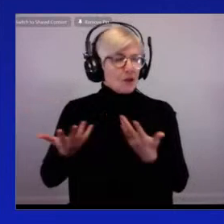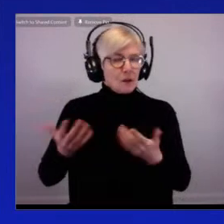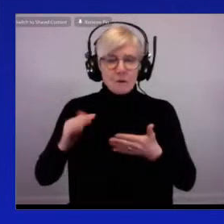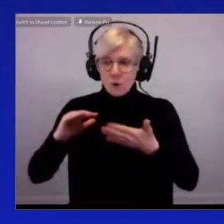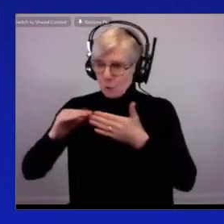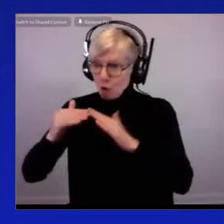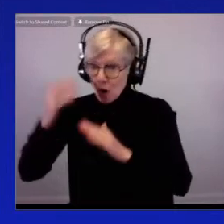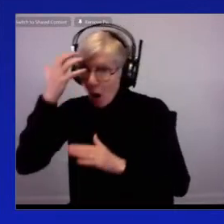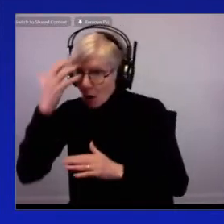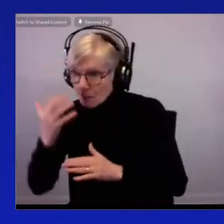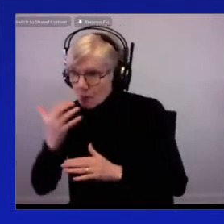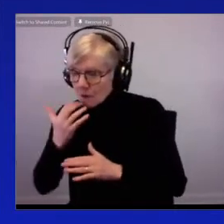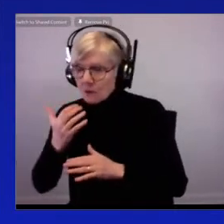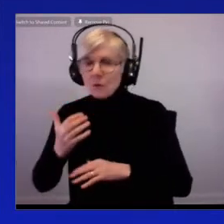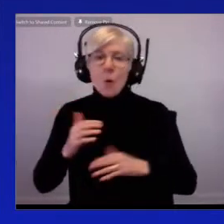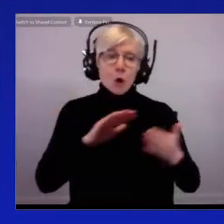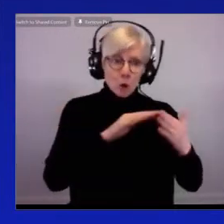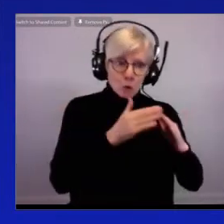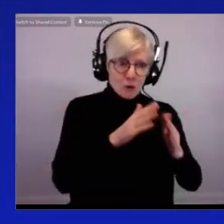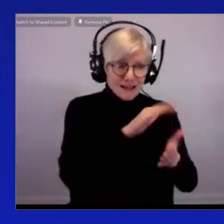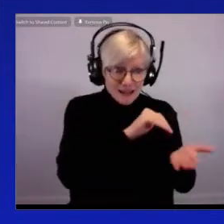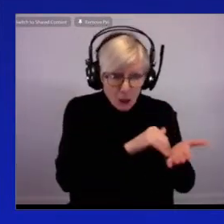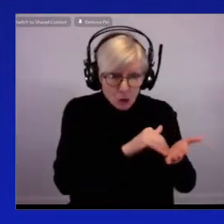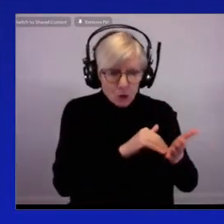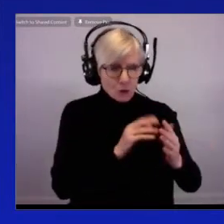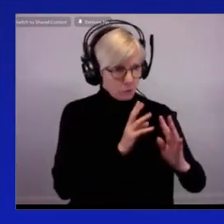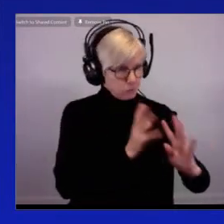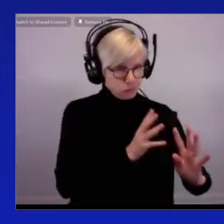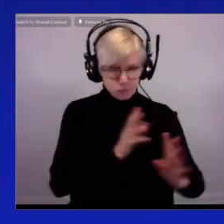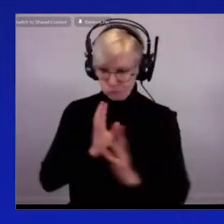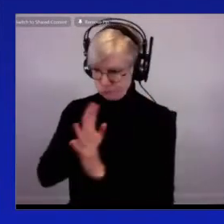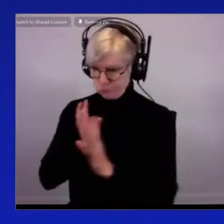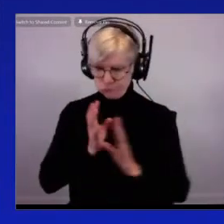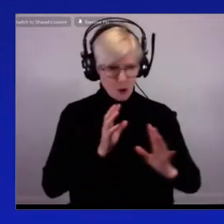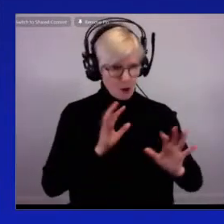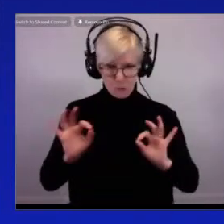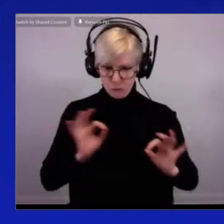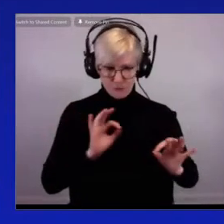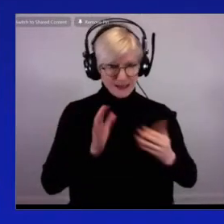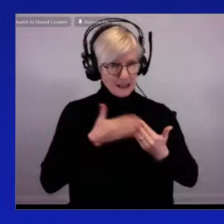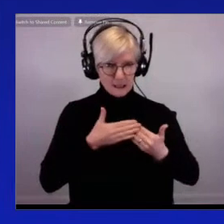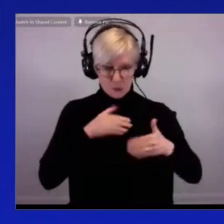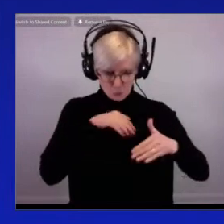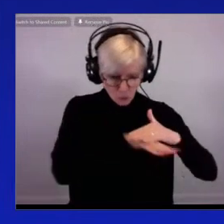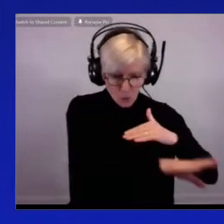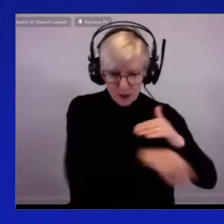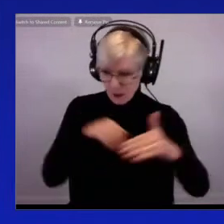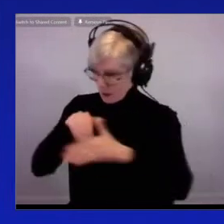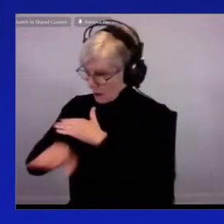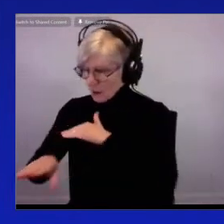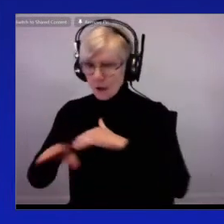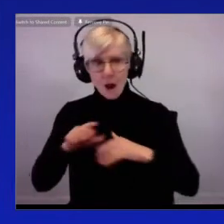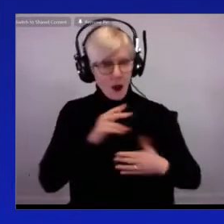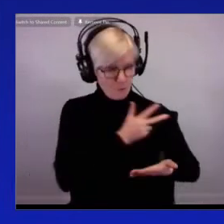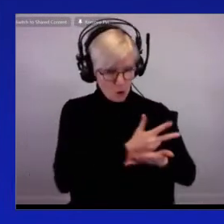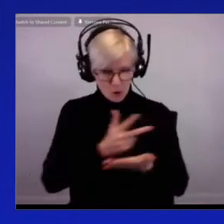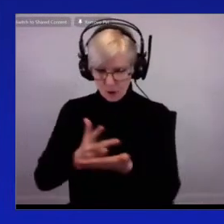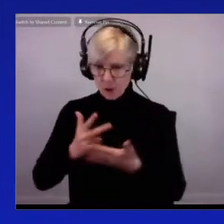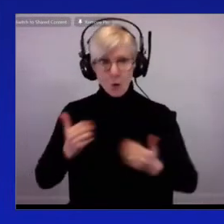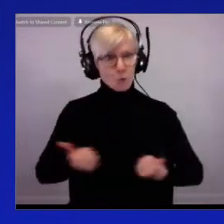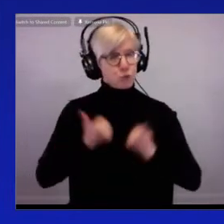and hospital clinics, to ensure a good flow of people and to make sure the locations are easily accessible. Next slide,